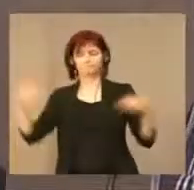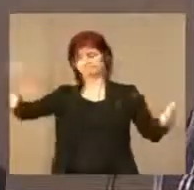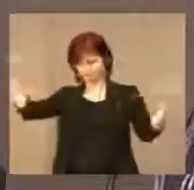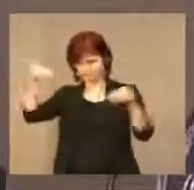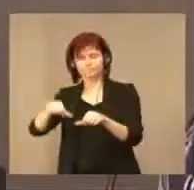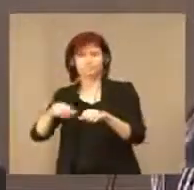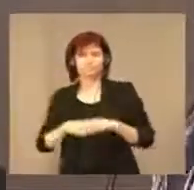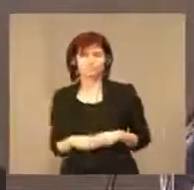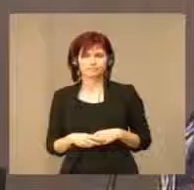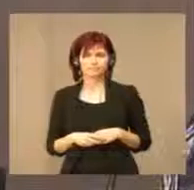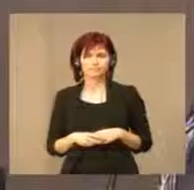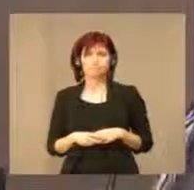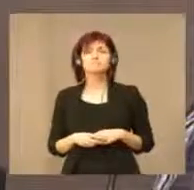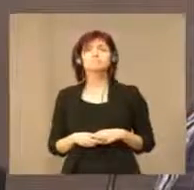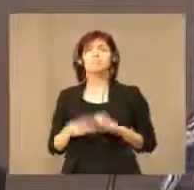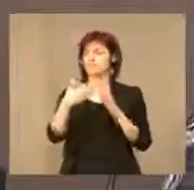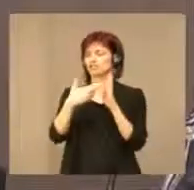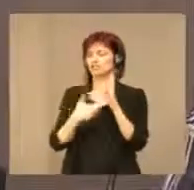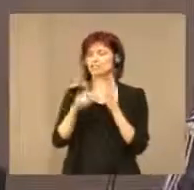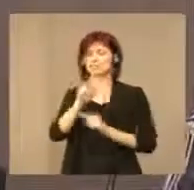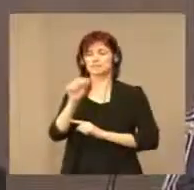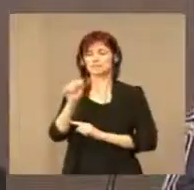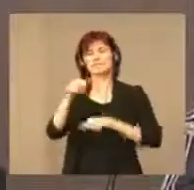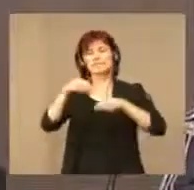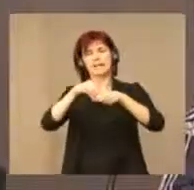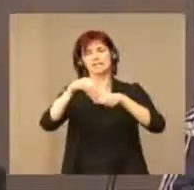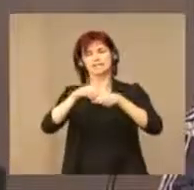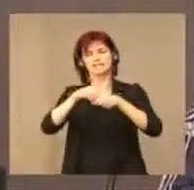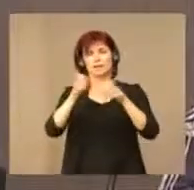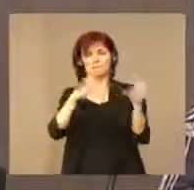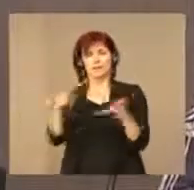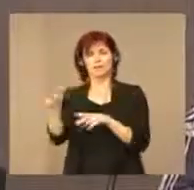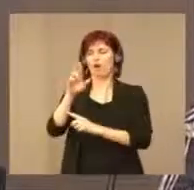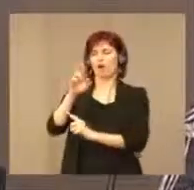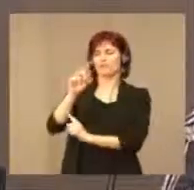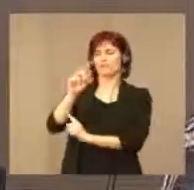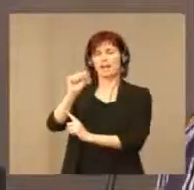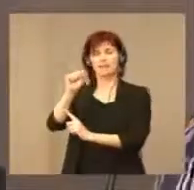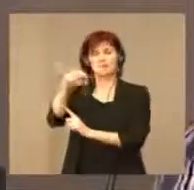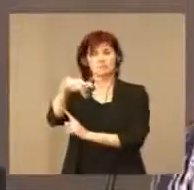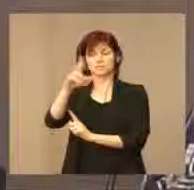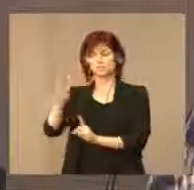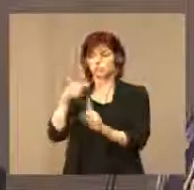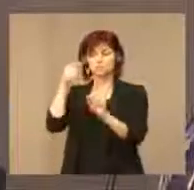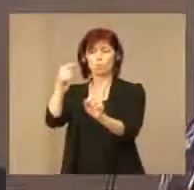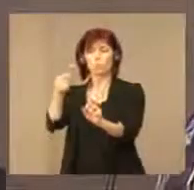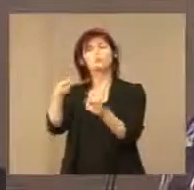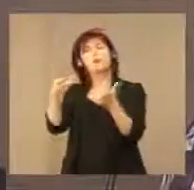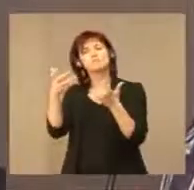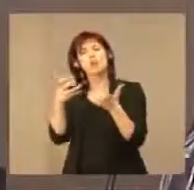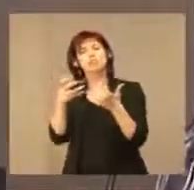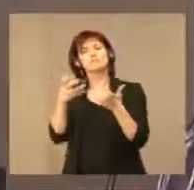it's registered disability savings plans, or RDSPs, are intended to encourage